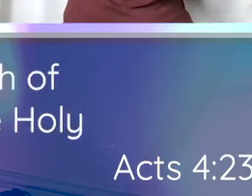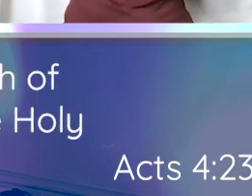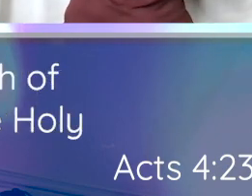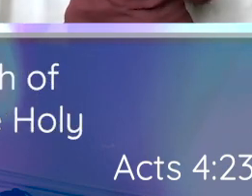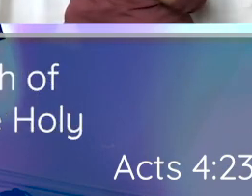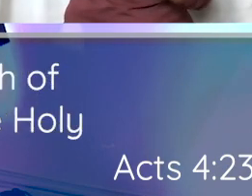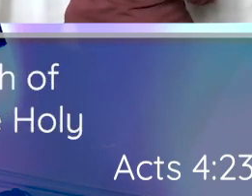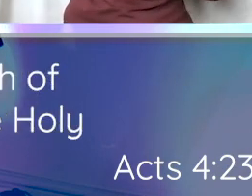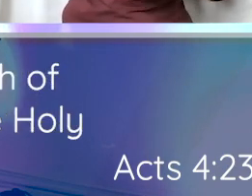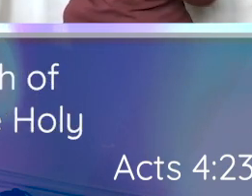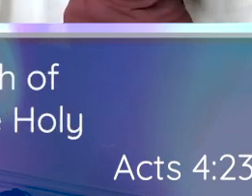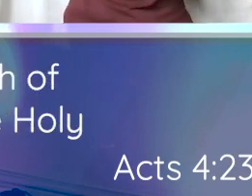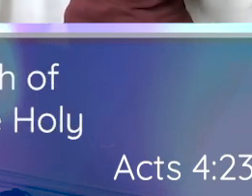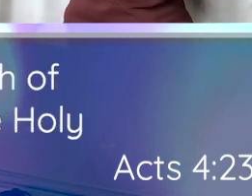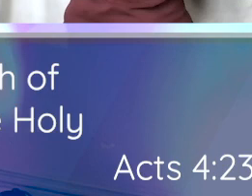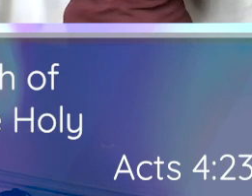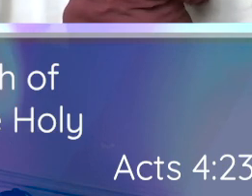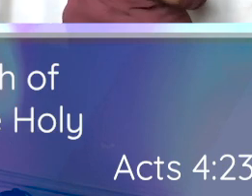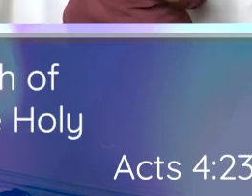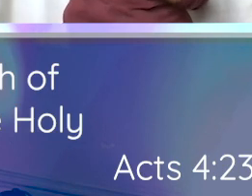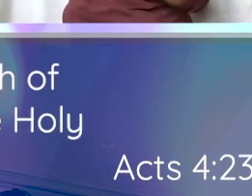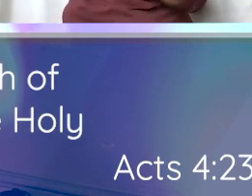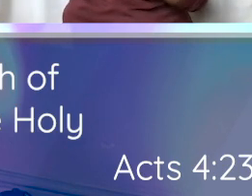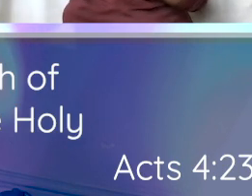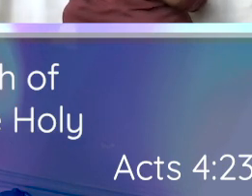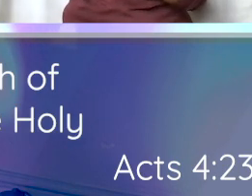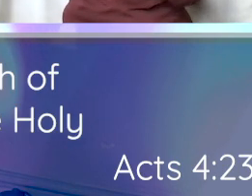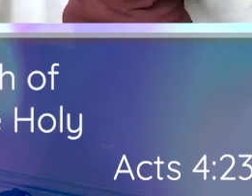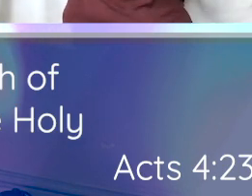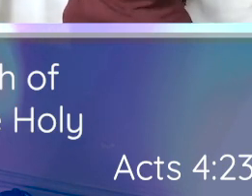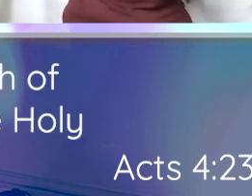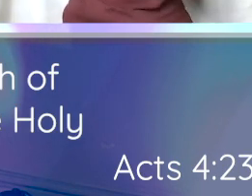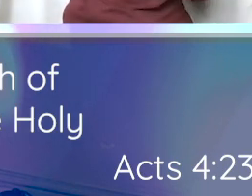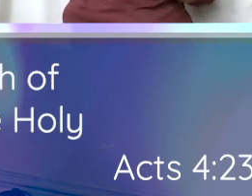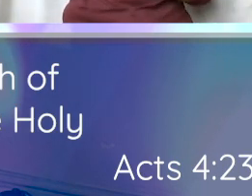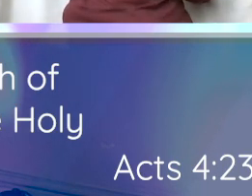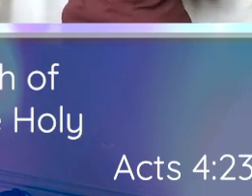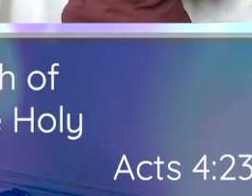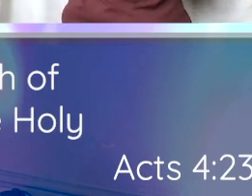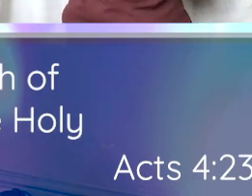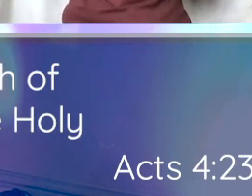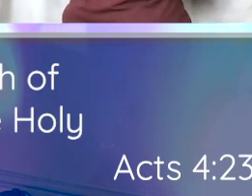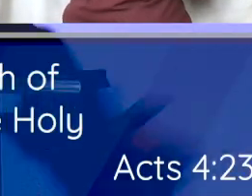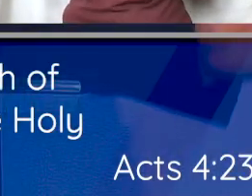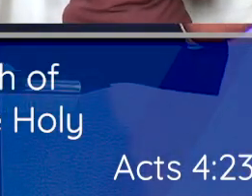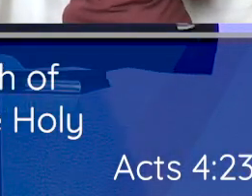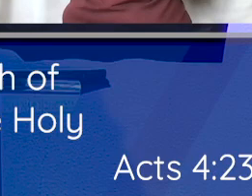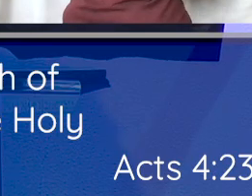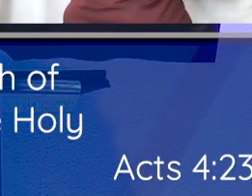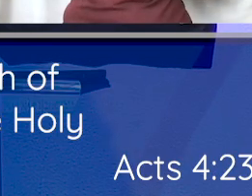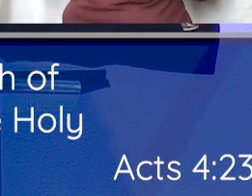it, who brought the mouth of our father David, your servant, said by the Holy Spirit,